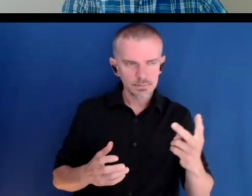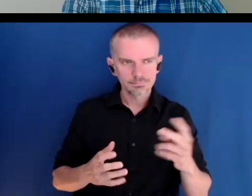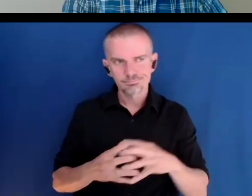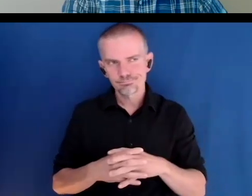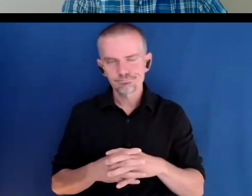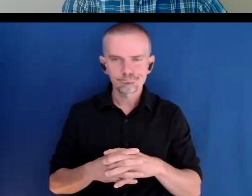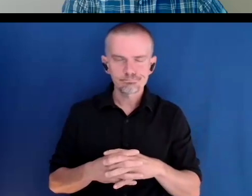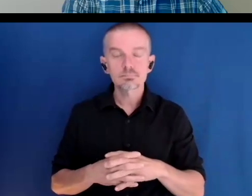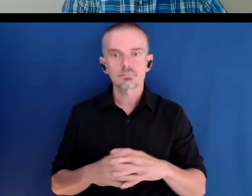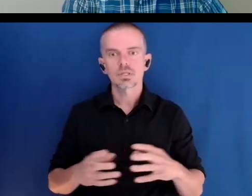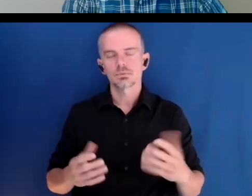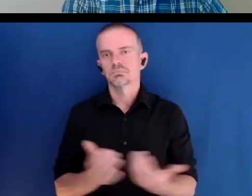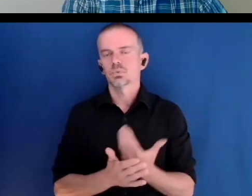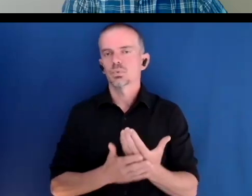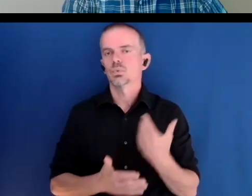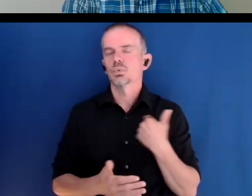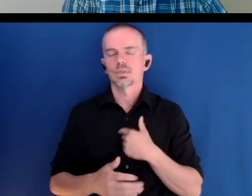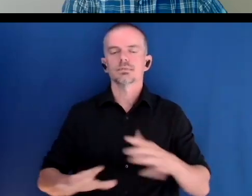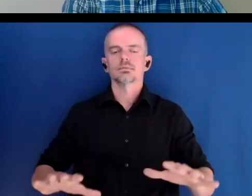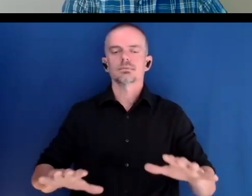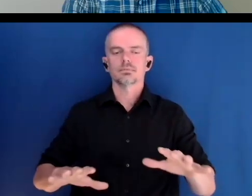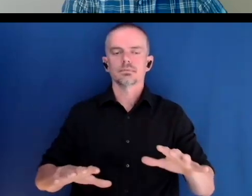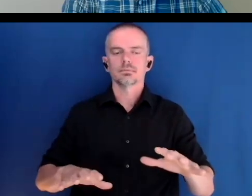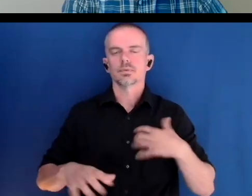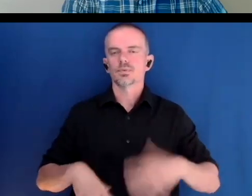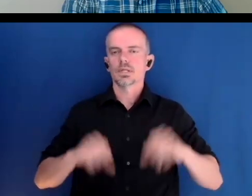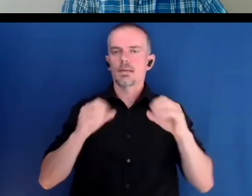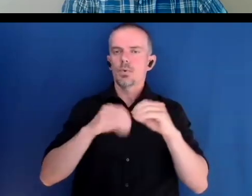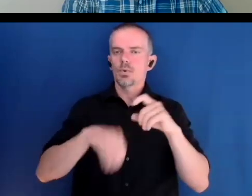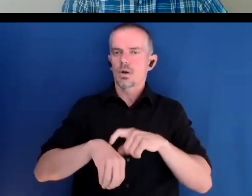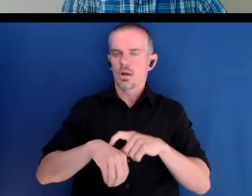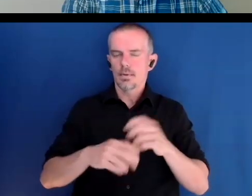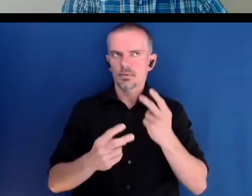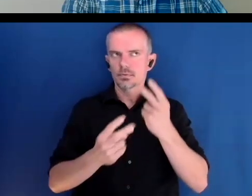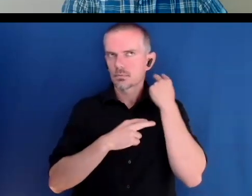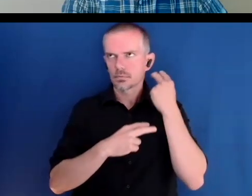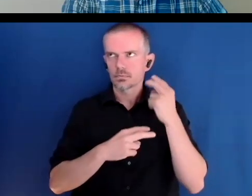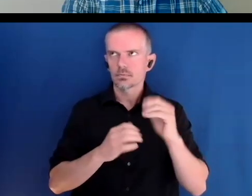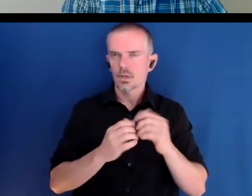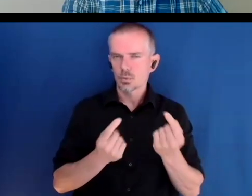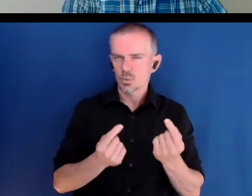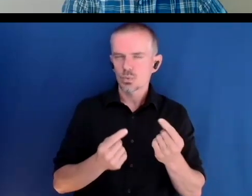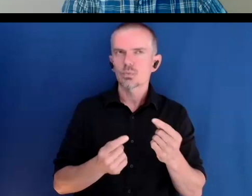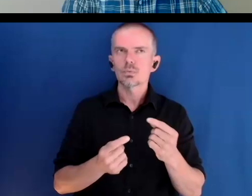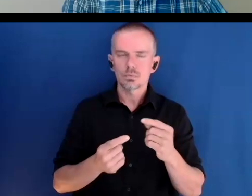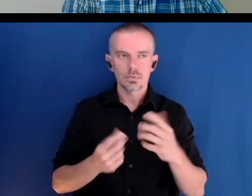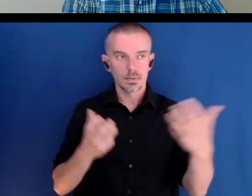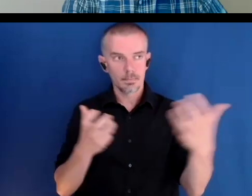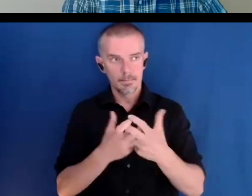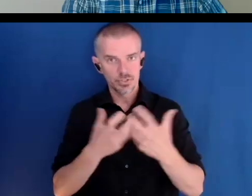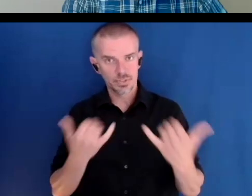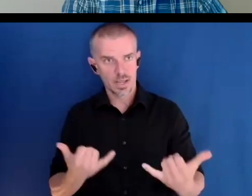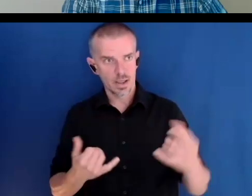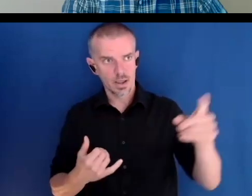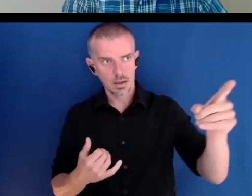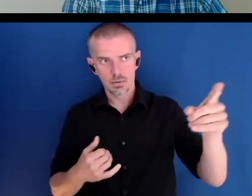process. We've had to build in more time. We've had to sort of take a look back at how we've done things in the past and think about whether that aligns with what might be a new